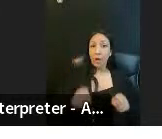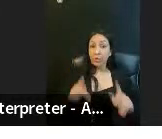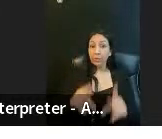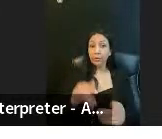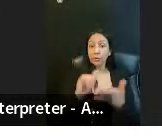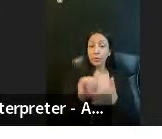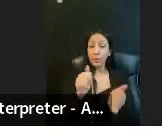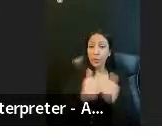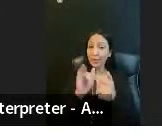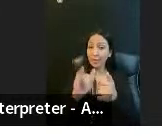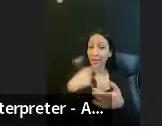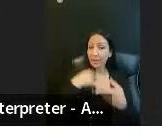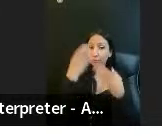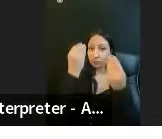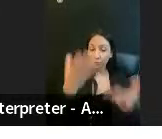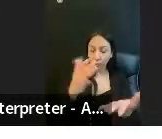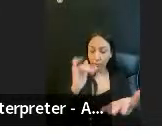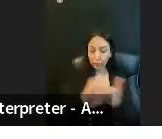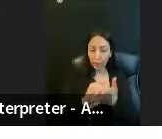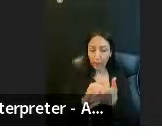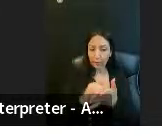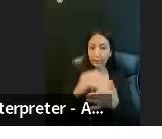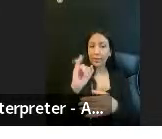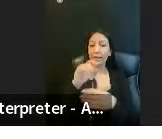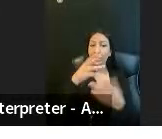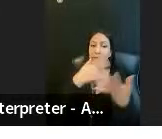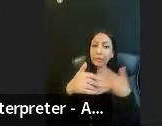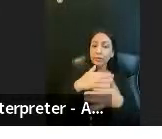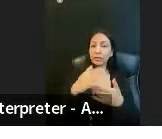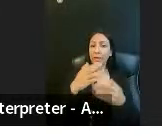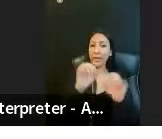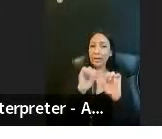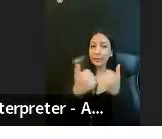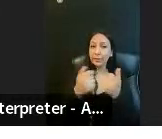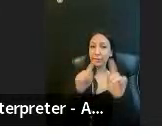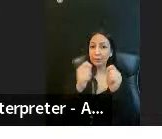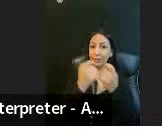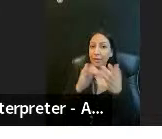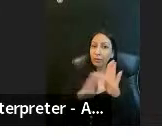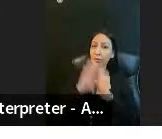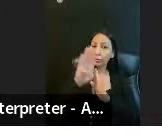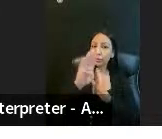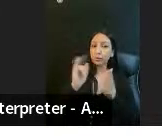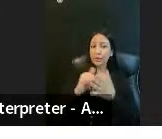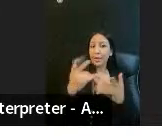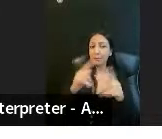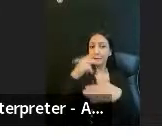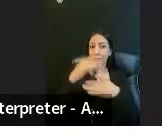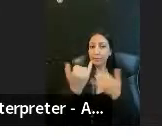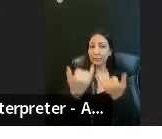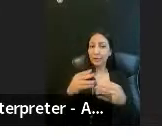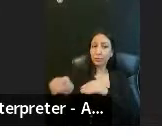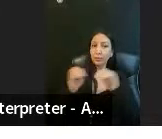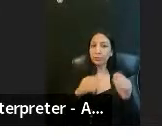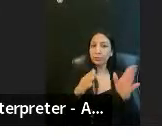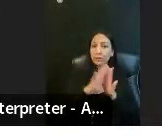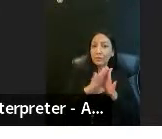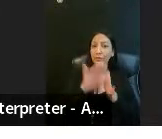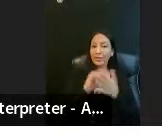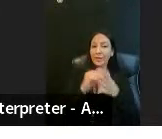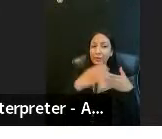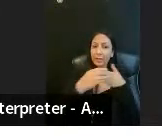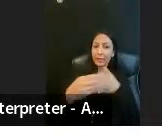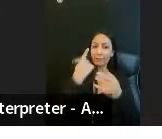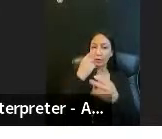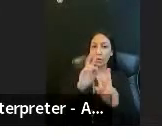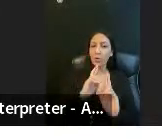that, I will just note that the interagency team that is advancing this project right now is currently moving into developing guidance for the